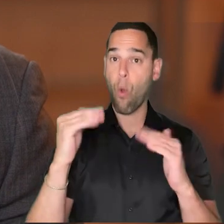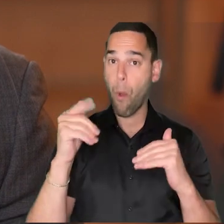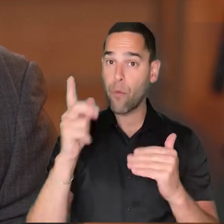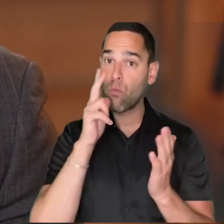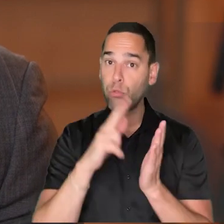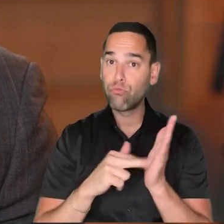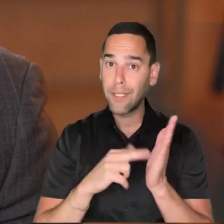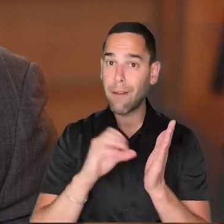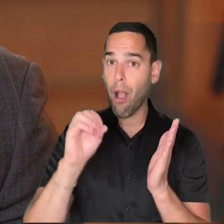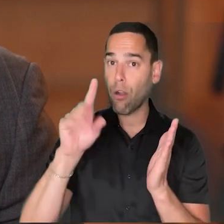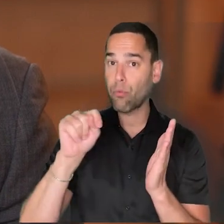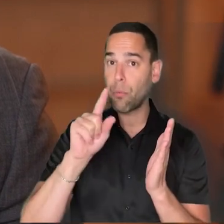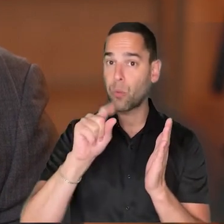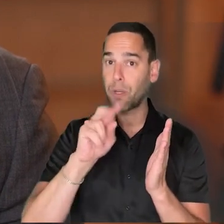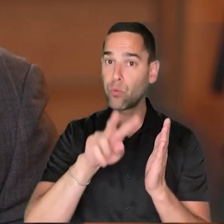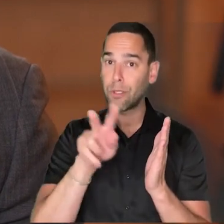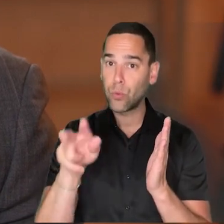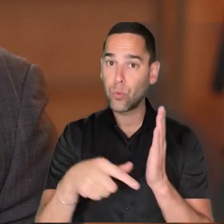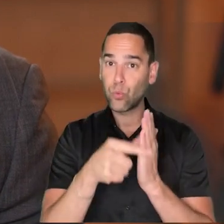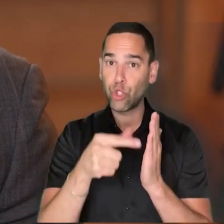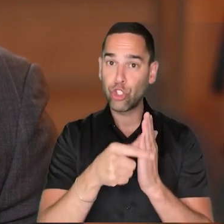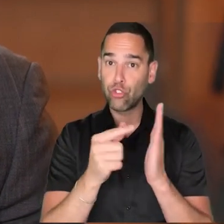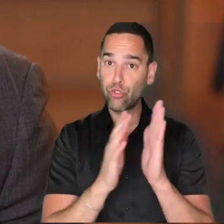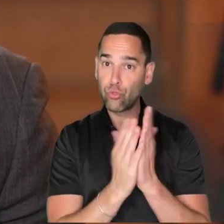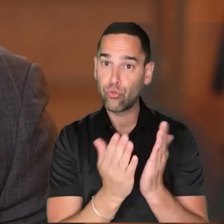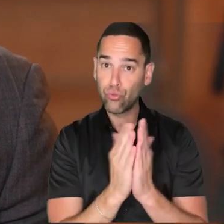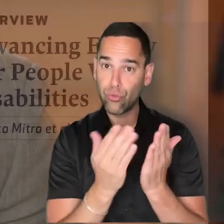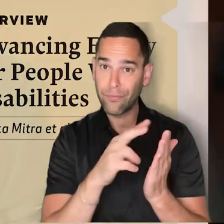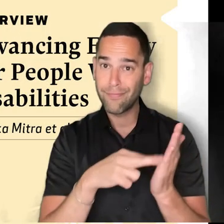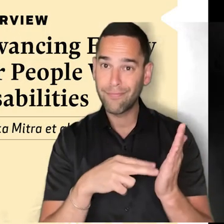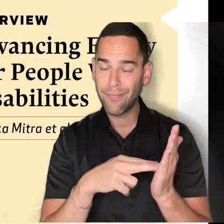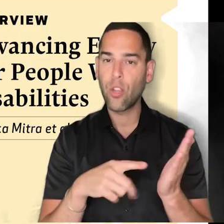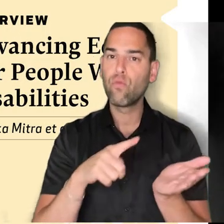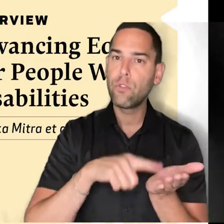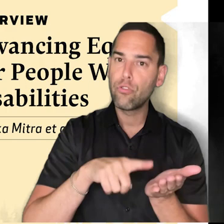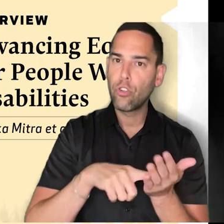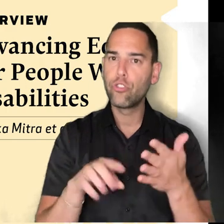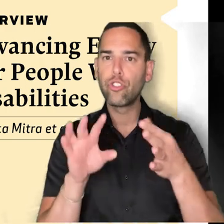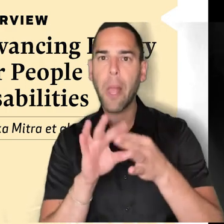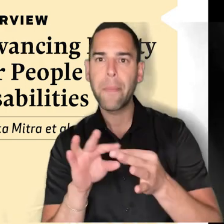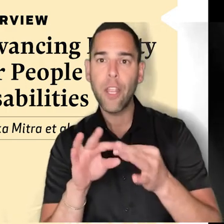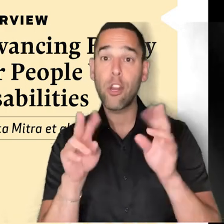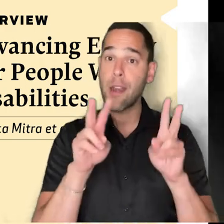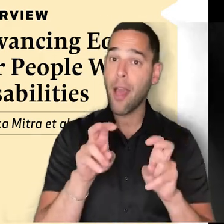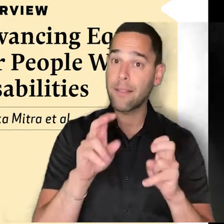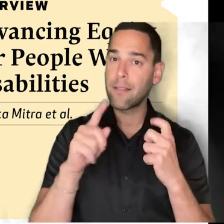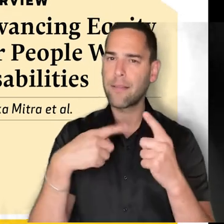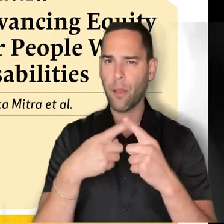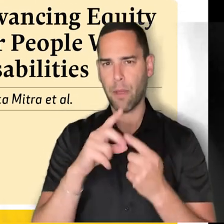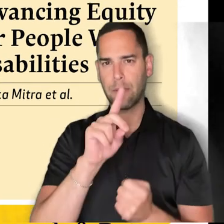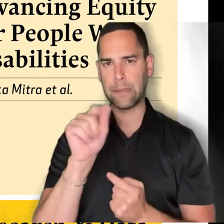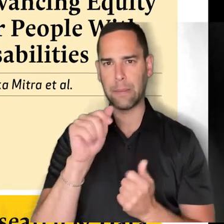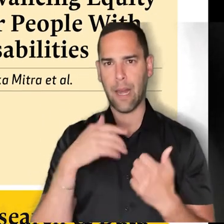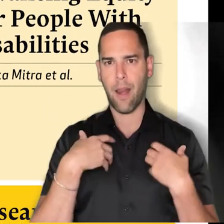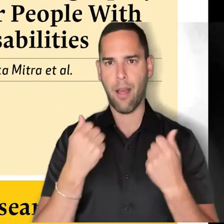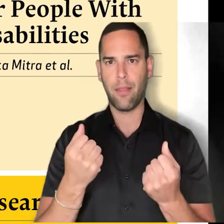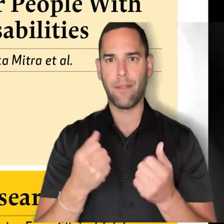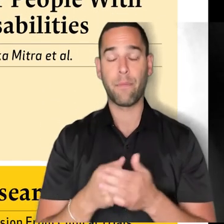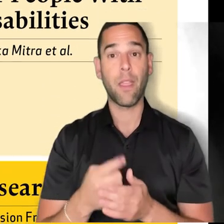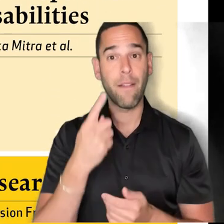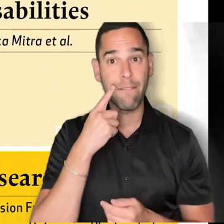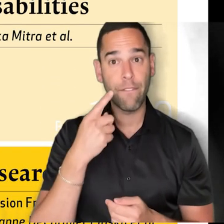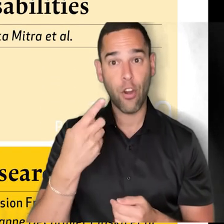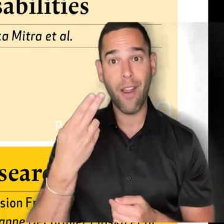our hope that you will read our October 22 issue, which covers research, commentary, and analysis on the topic